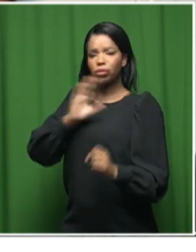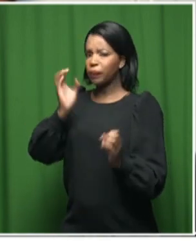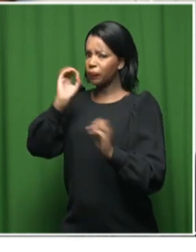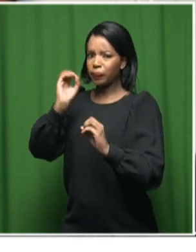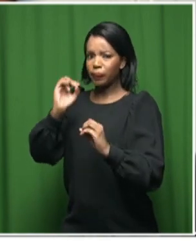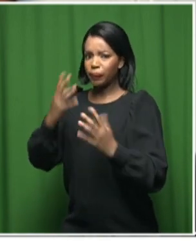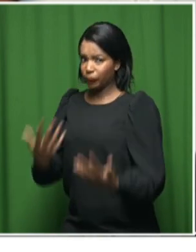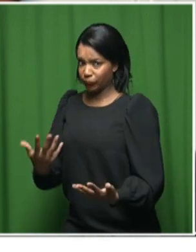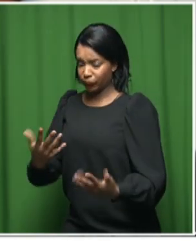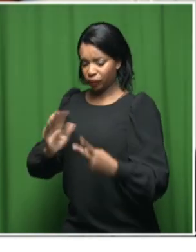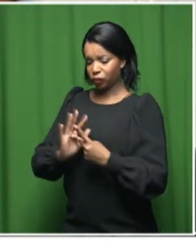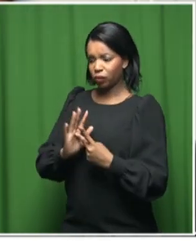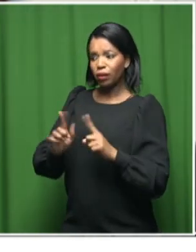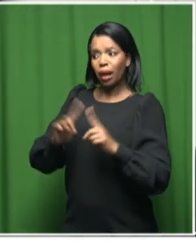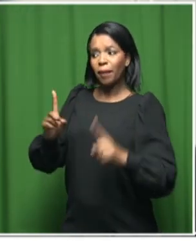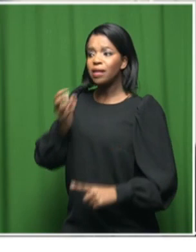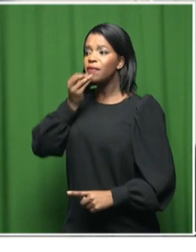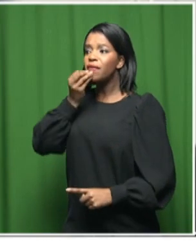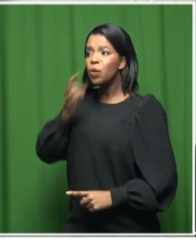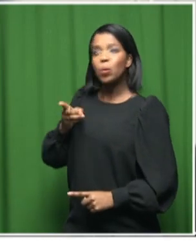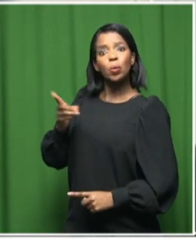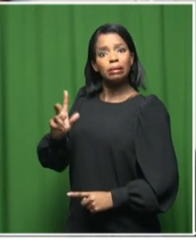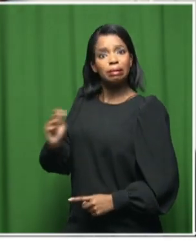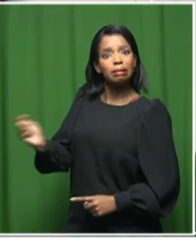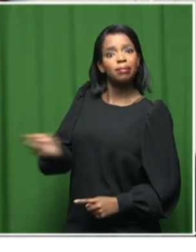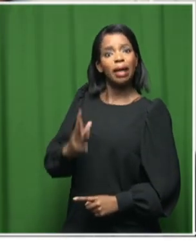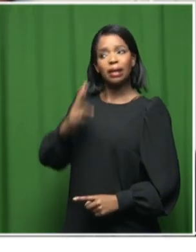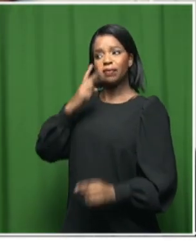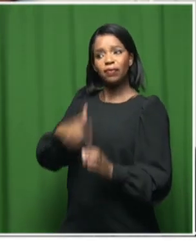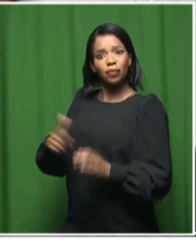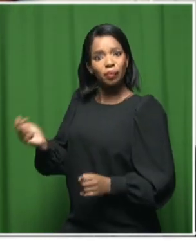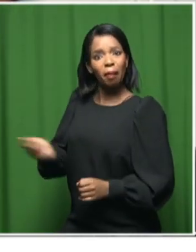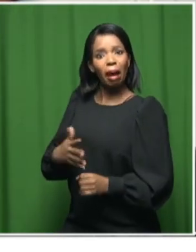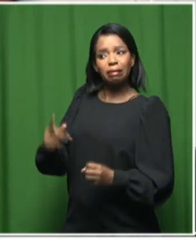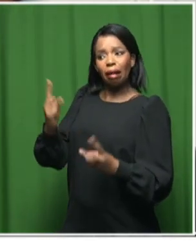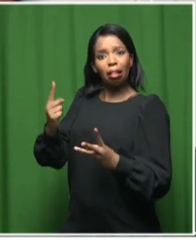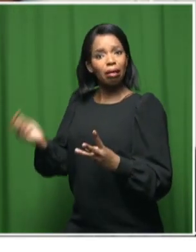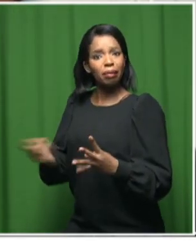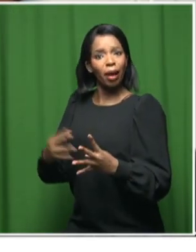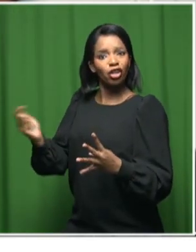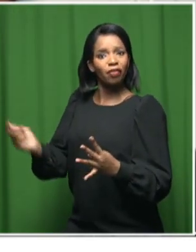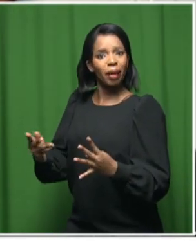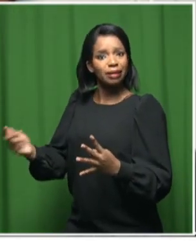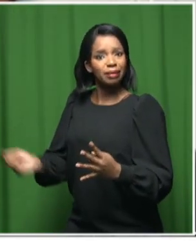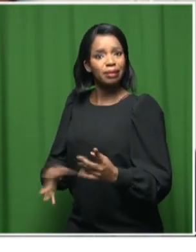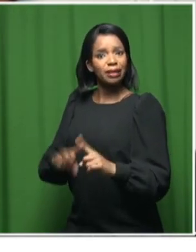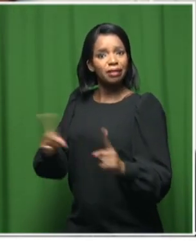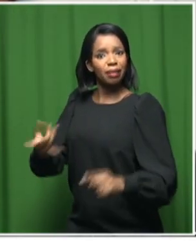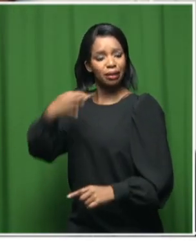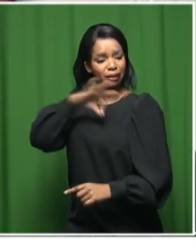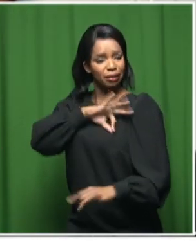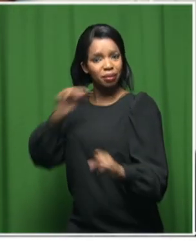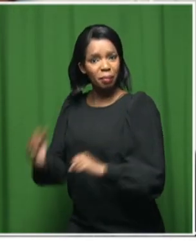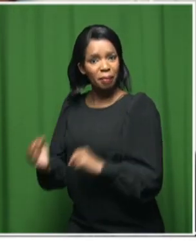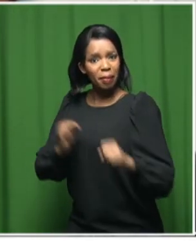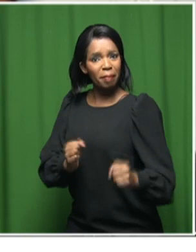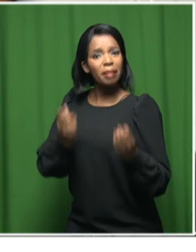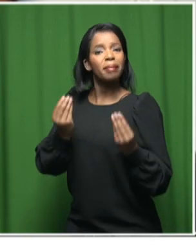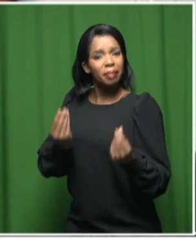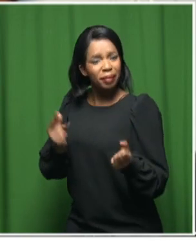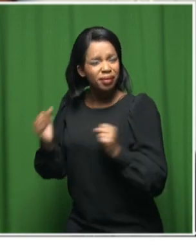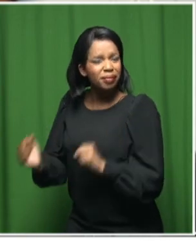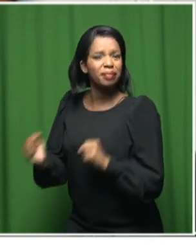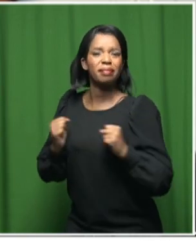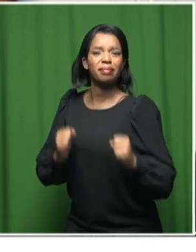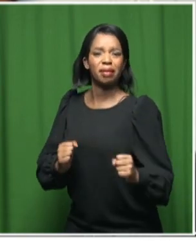the stagnant salary. So how are South Africans expected to save? How are they expected to remain